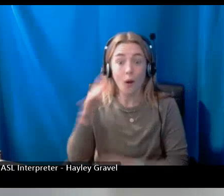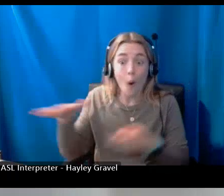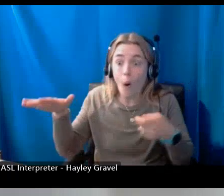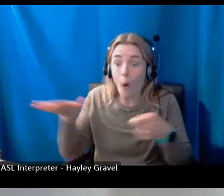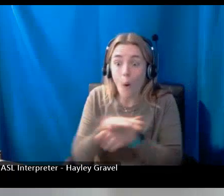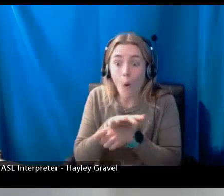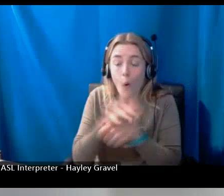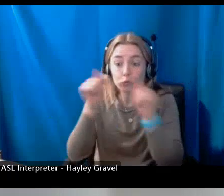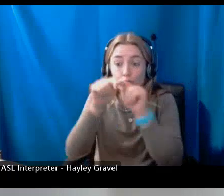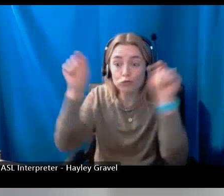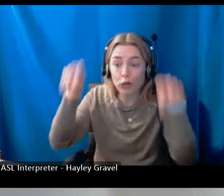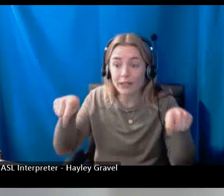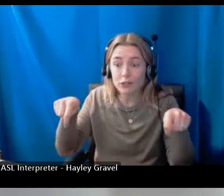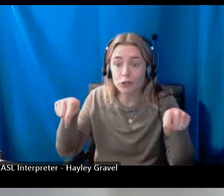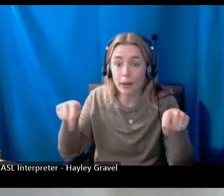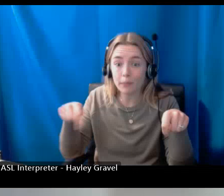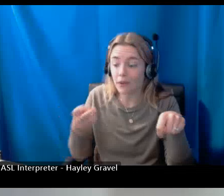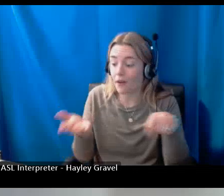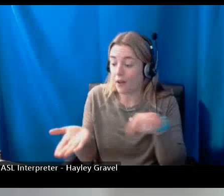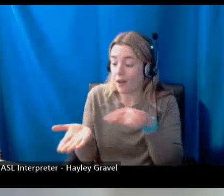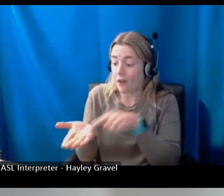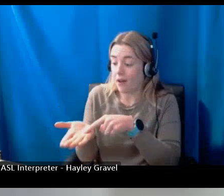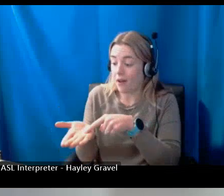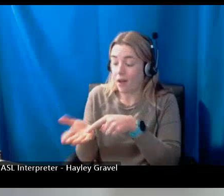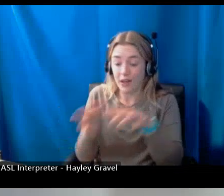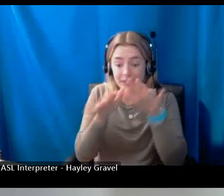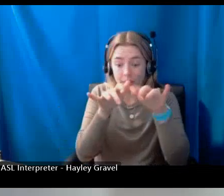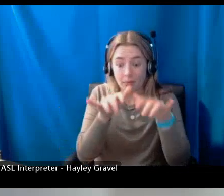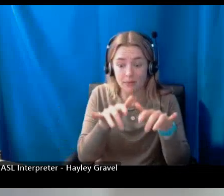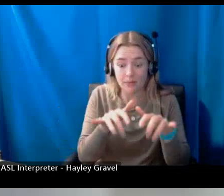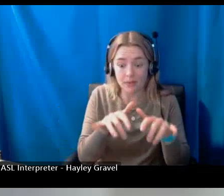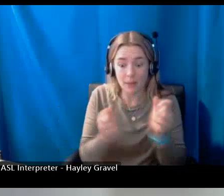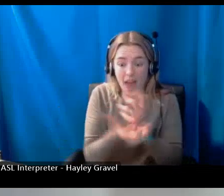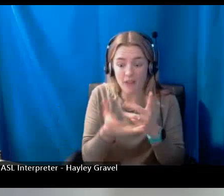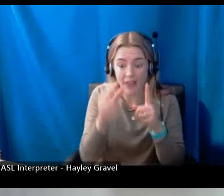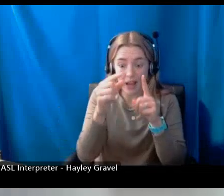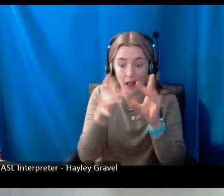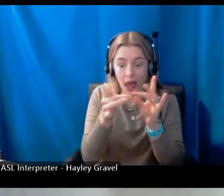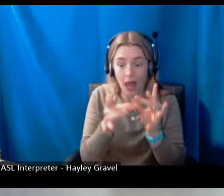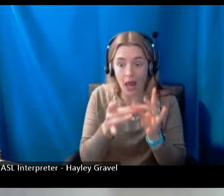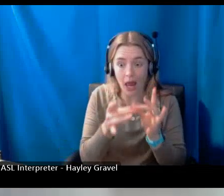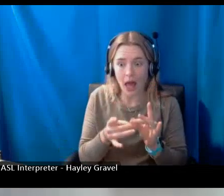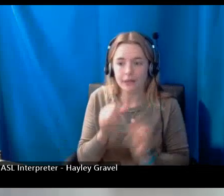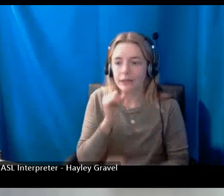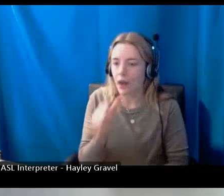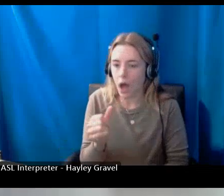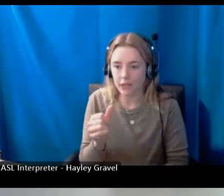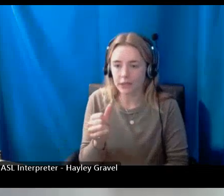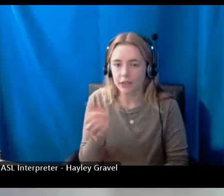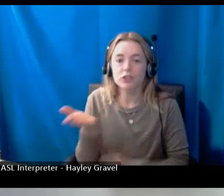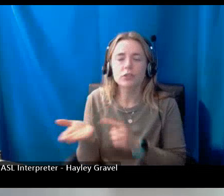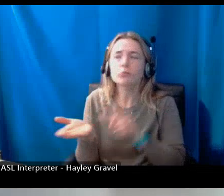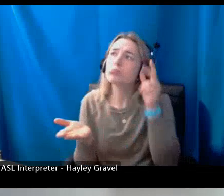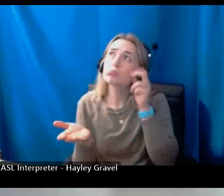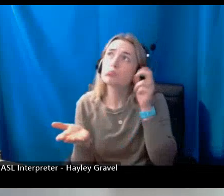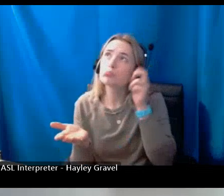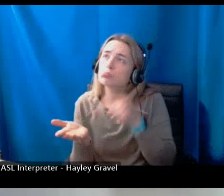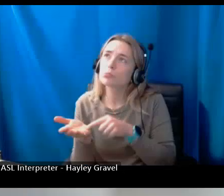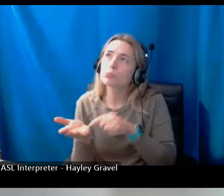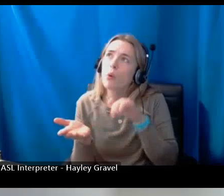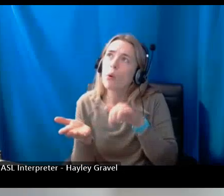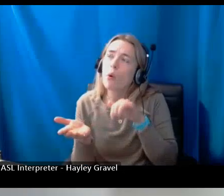entire transcript of what they said into my paper. That's not what I want you to do. You summarize the findings of what you found there.